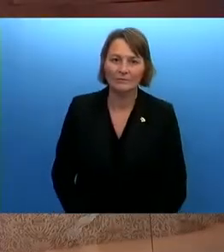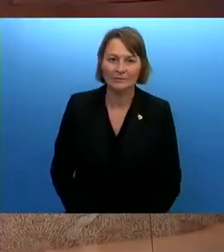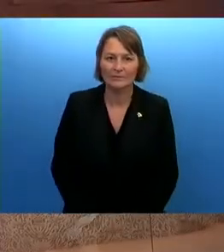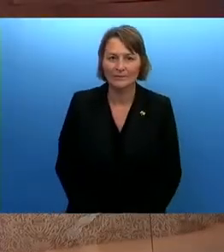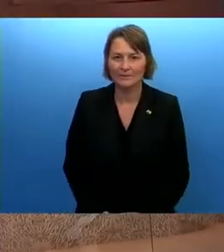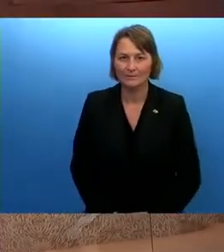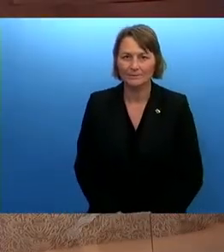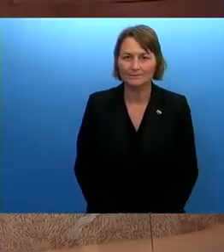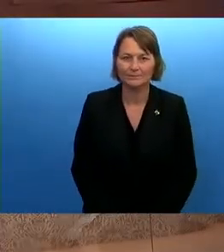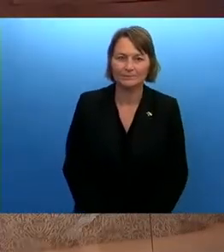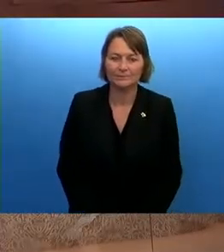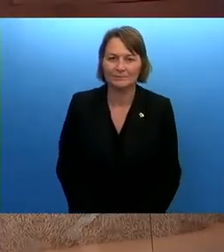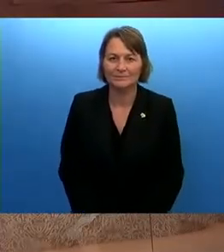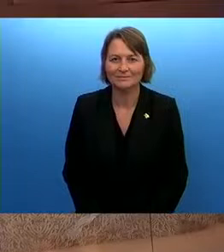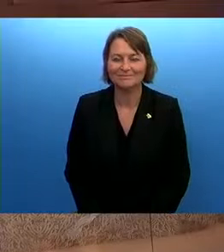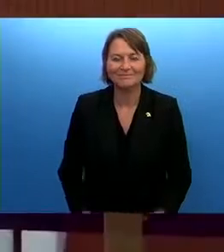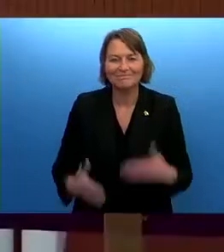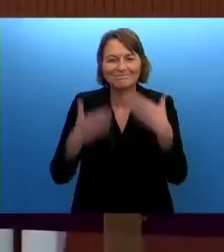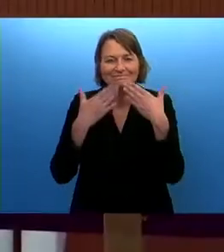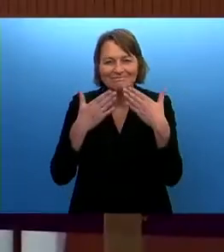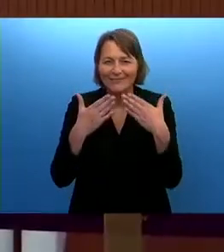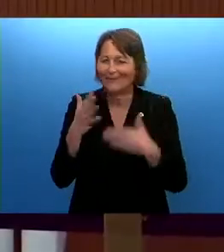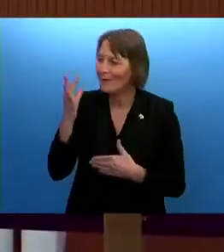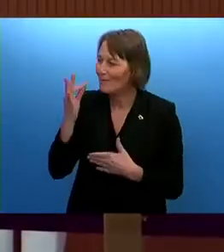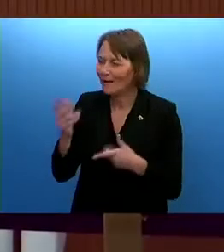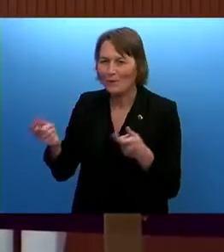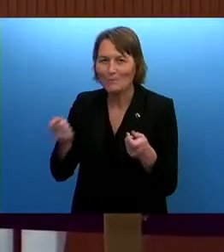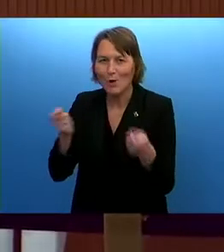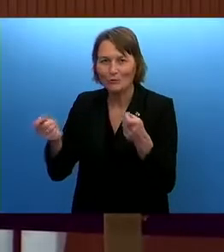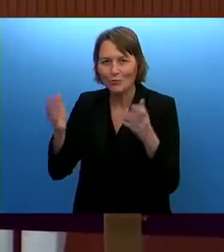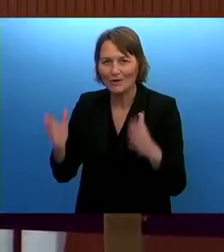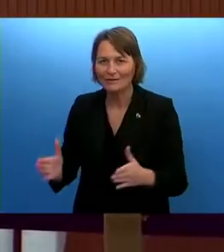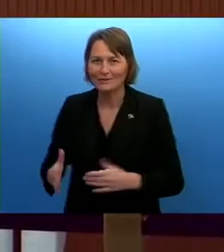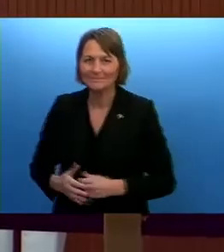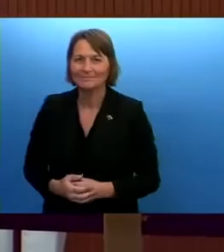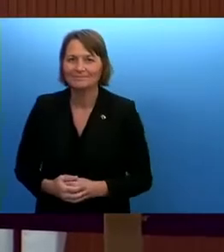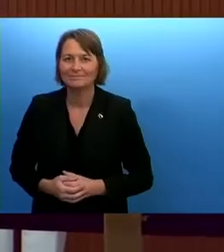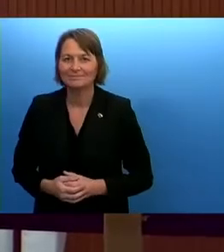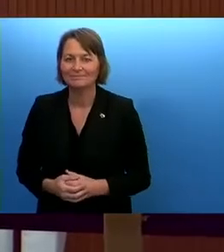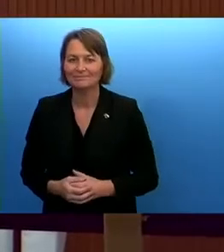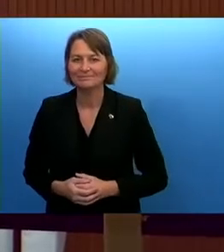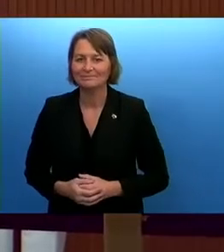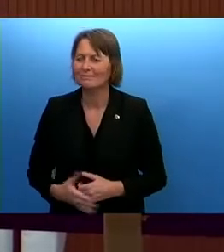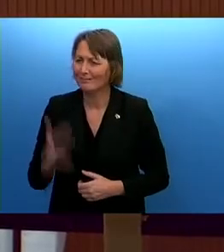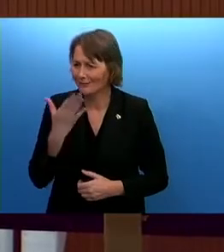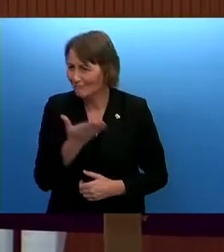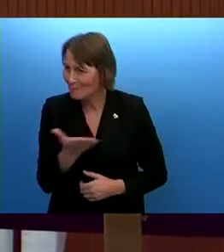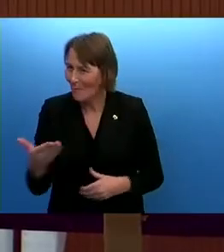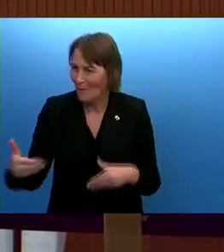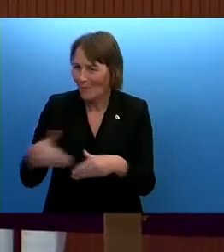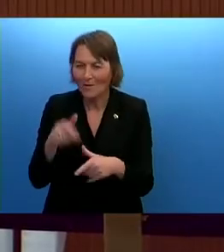Thank you very much, Madam Moderator and distinguished panelists and all the participants. As I mentioned during